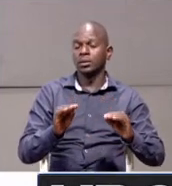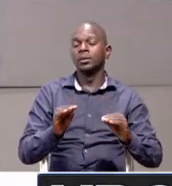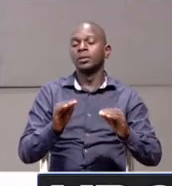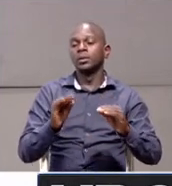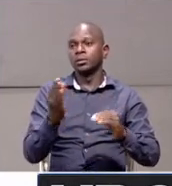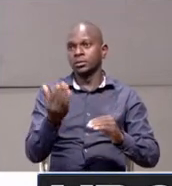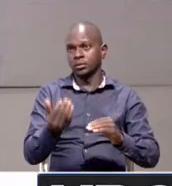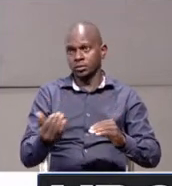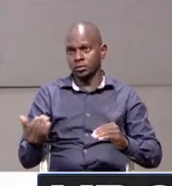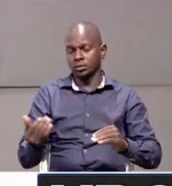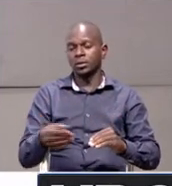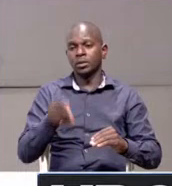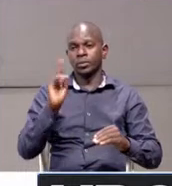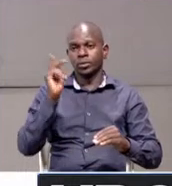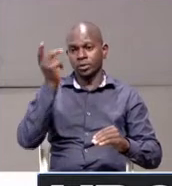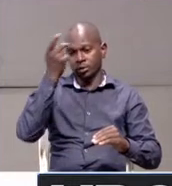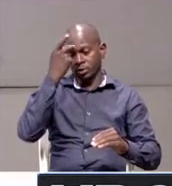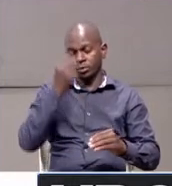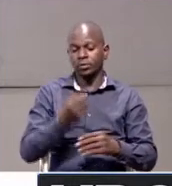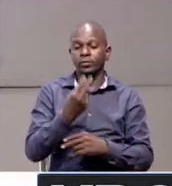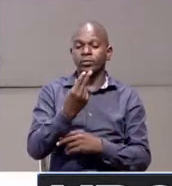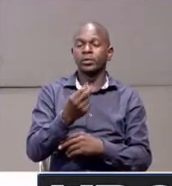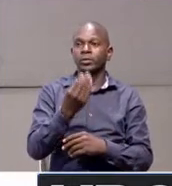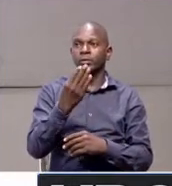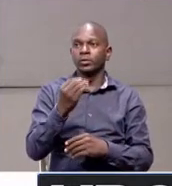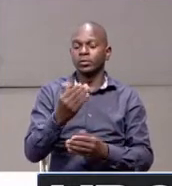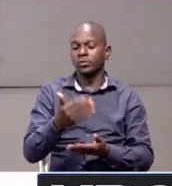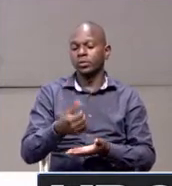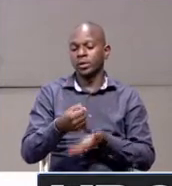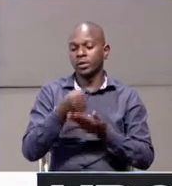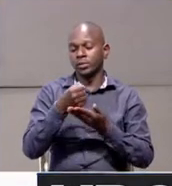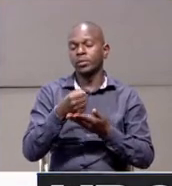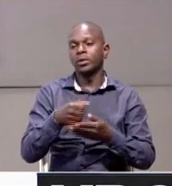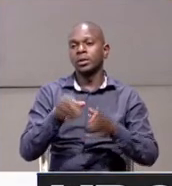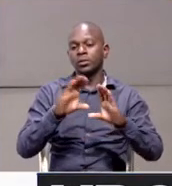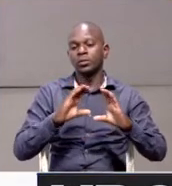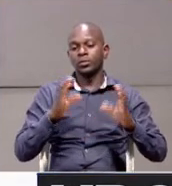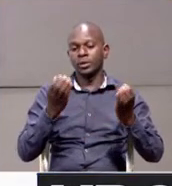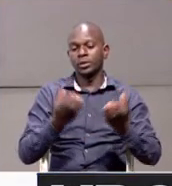Children Policy of 2020 to the local leaders.